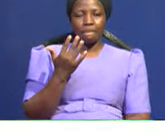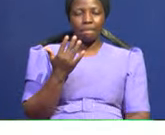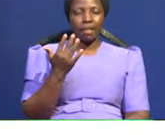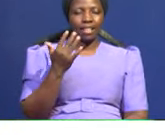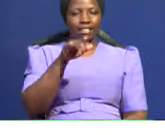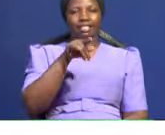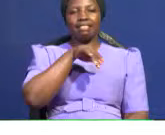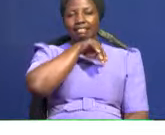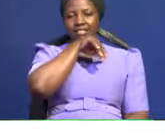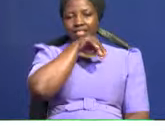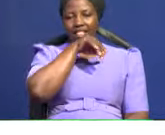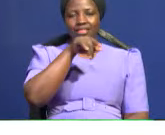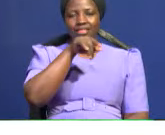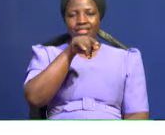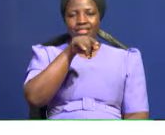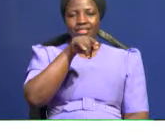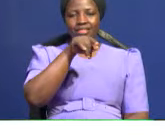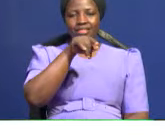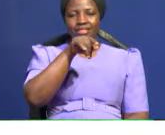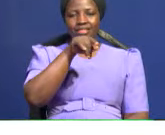he's a candidate who is...